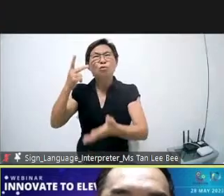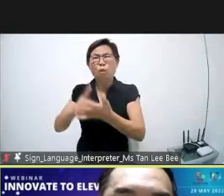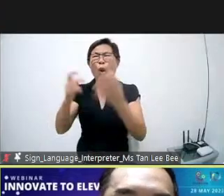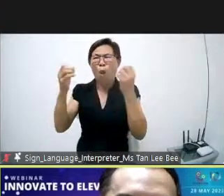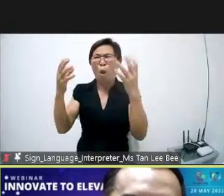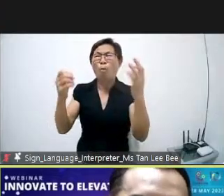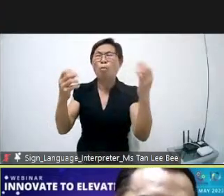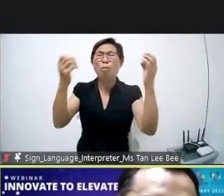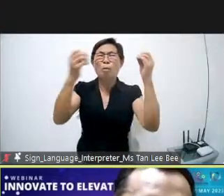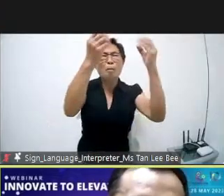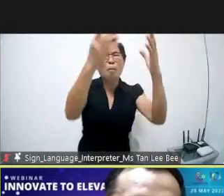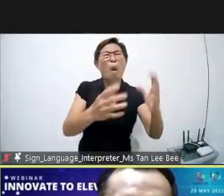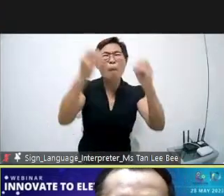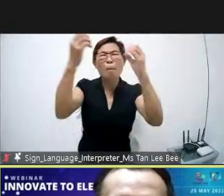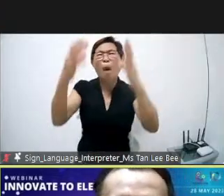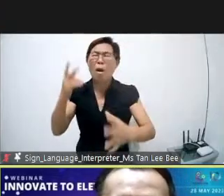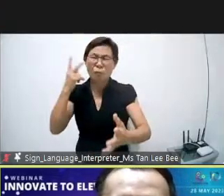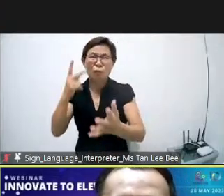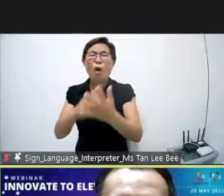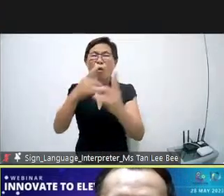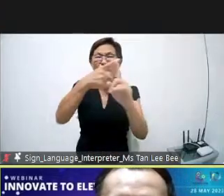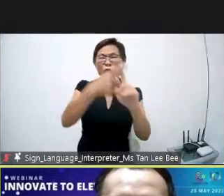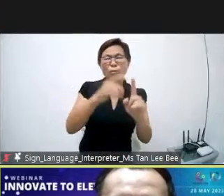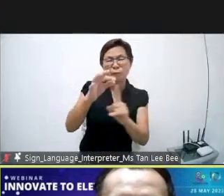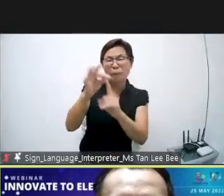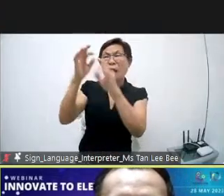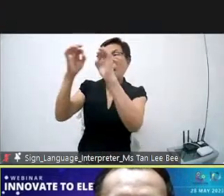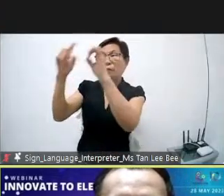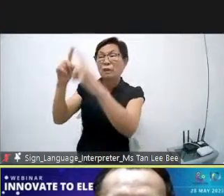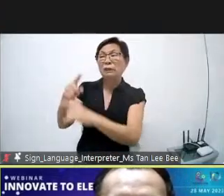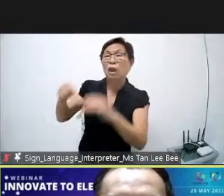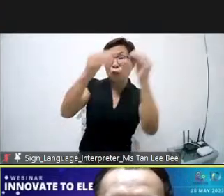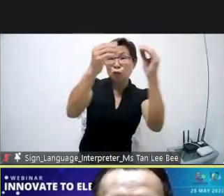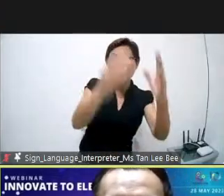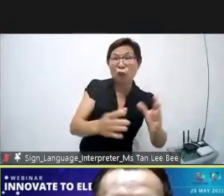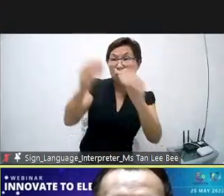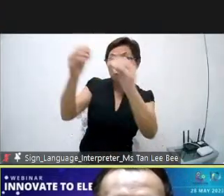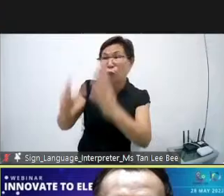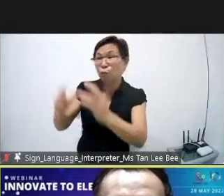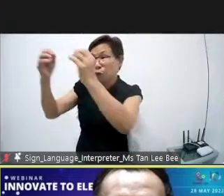many teachers from special education. I believe that they are really